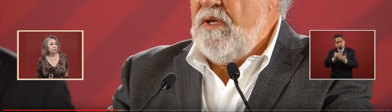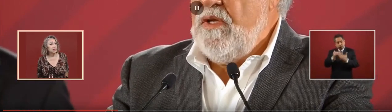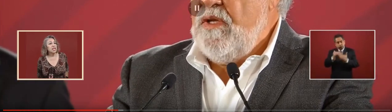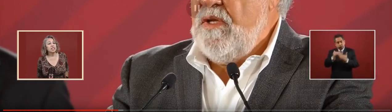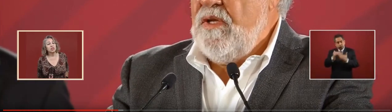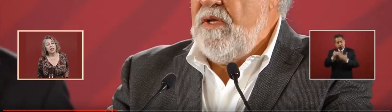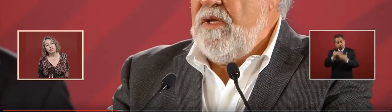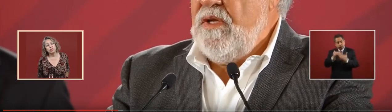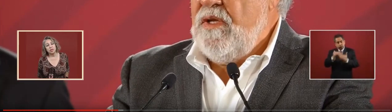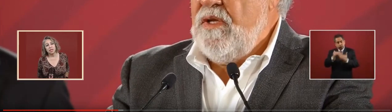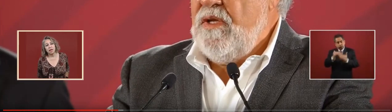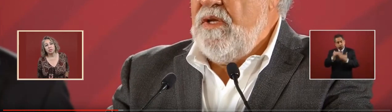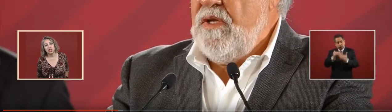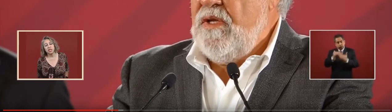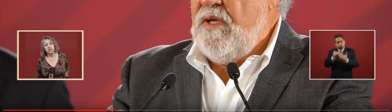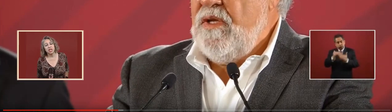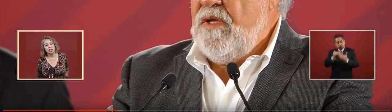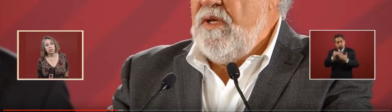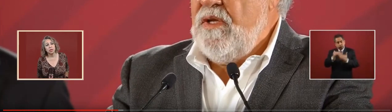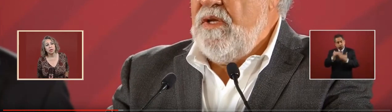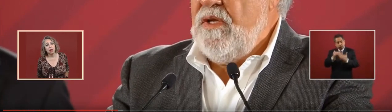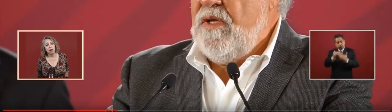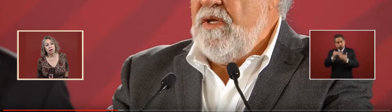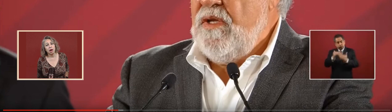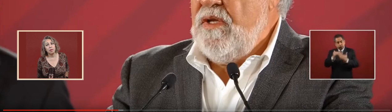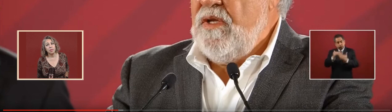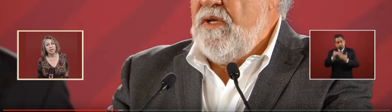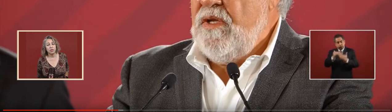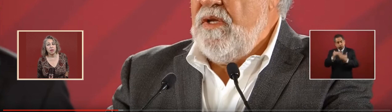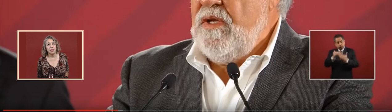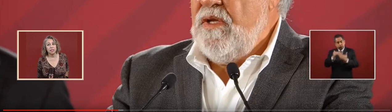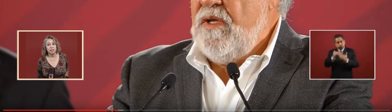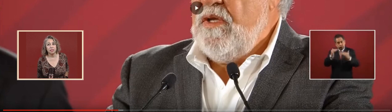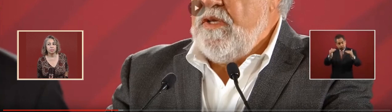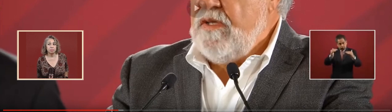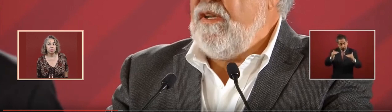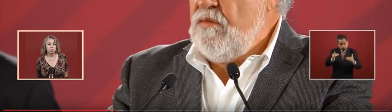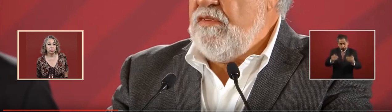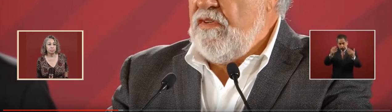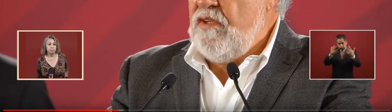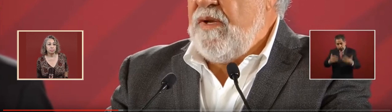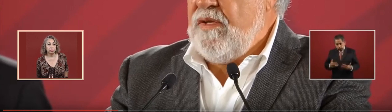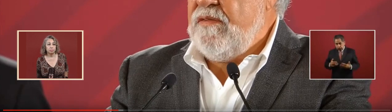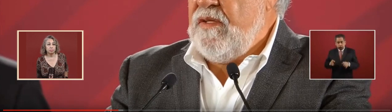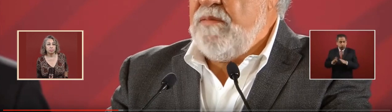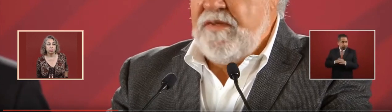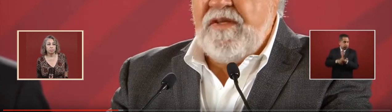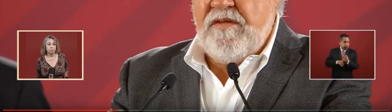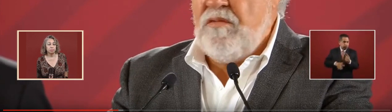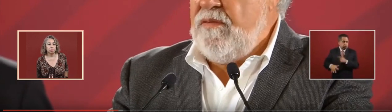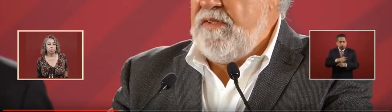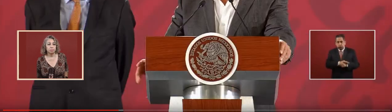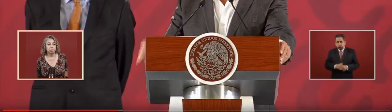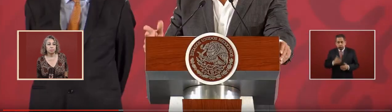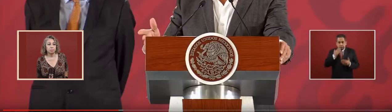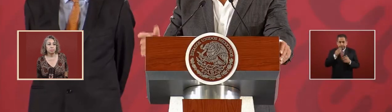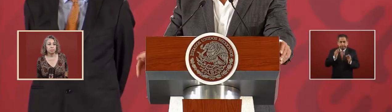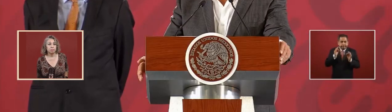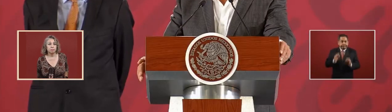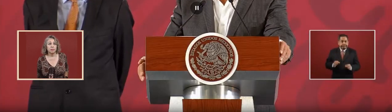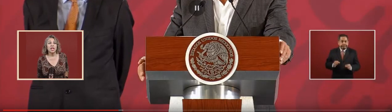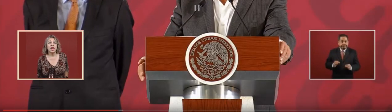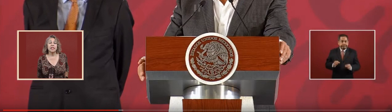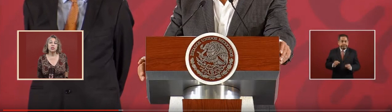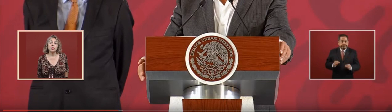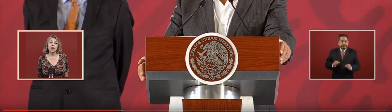acuerdo. So they have to establish an agenda with common agreements. Y generar las condiciones para que esta visita sea una visita